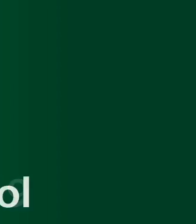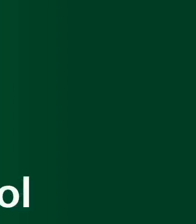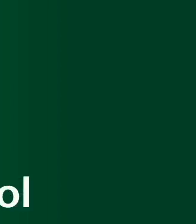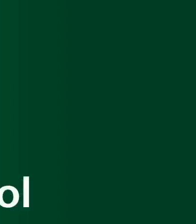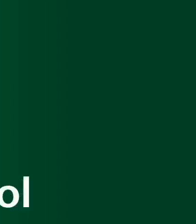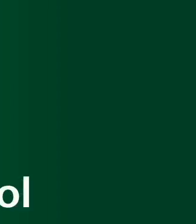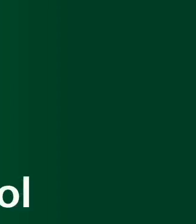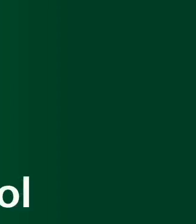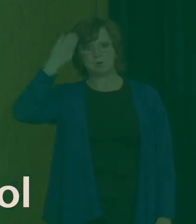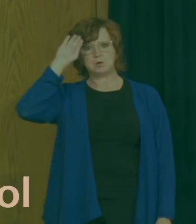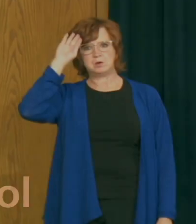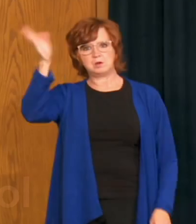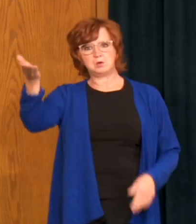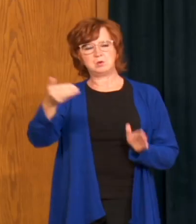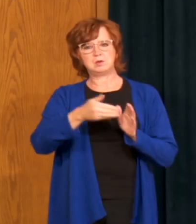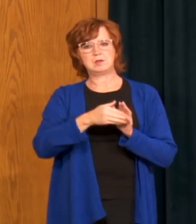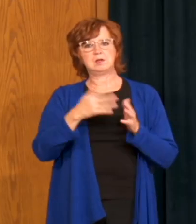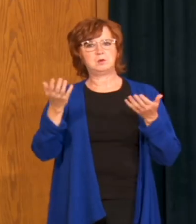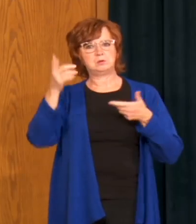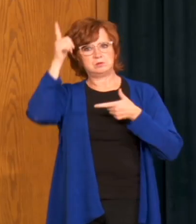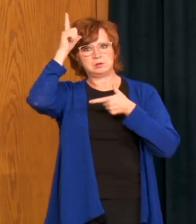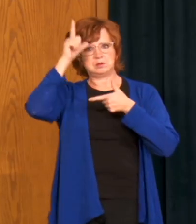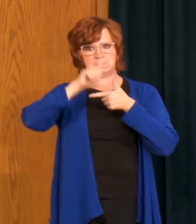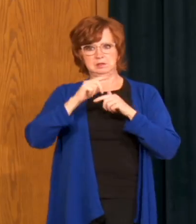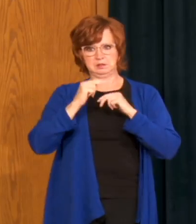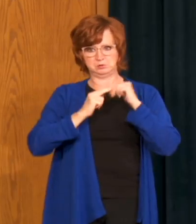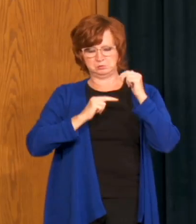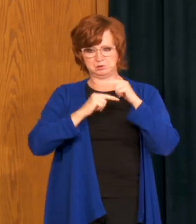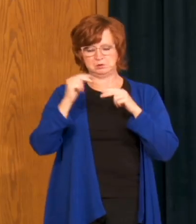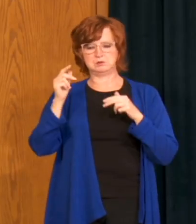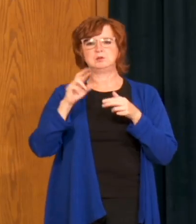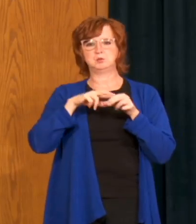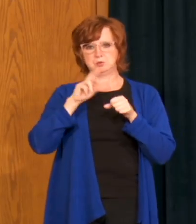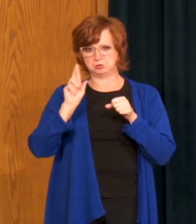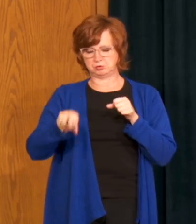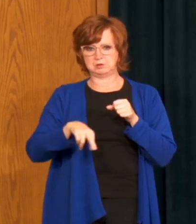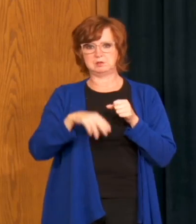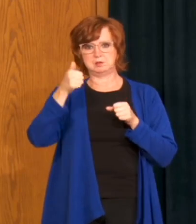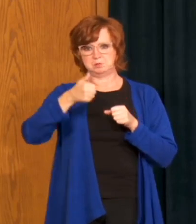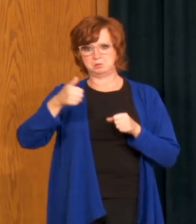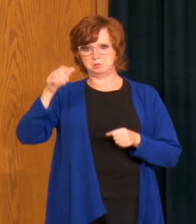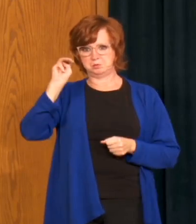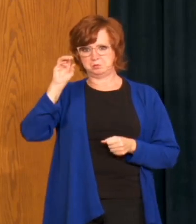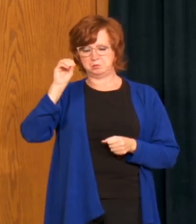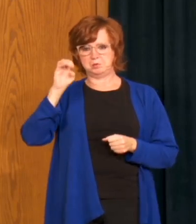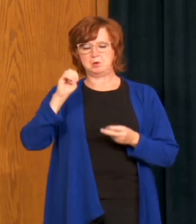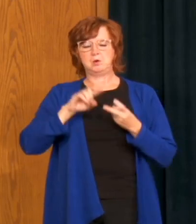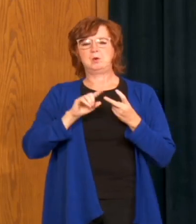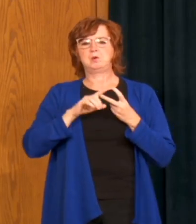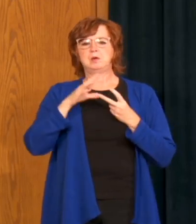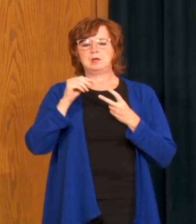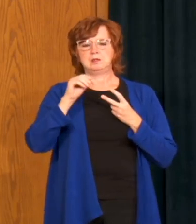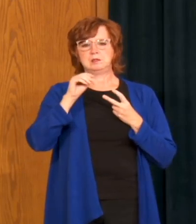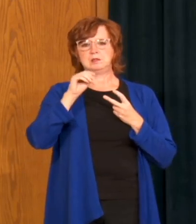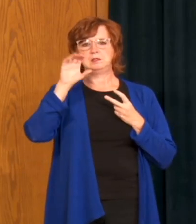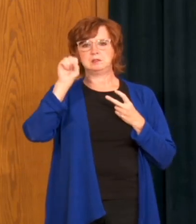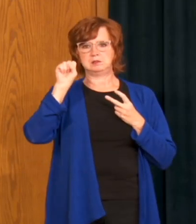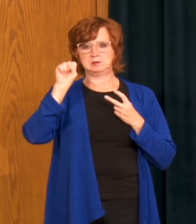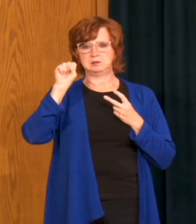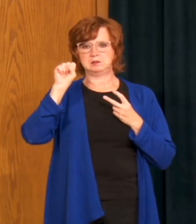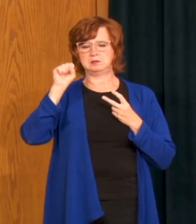Okay, once again, from the Legislative Building in Regina, we have Premier Scott Moe and Saskatchewan's Chief Medical Health Officer, Dr.